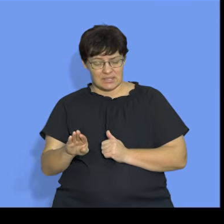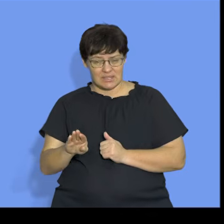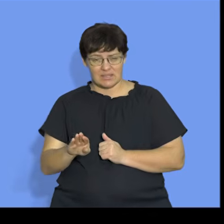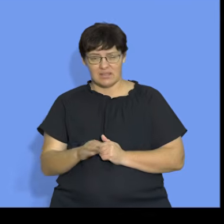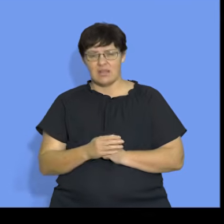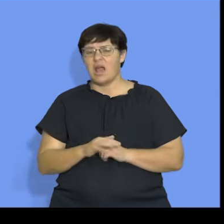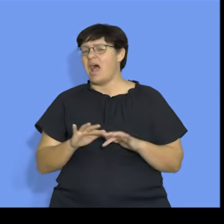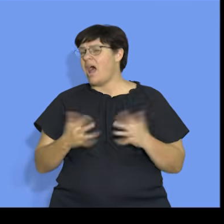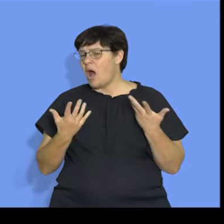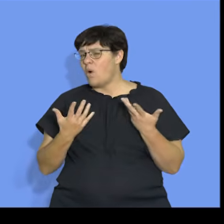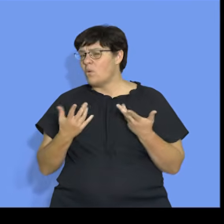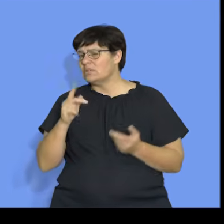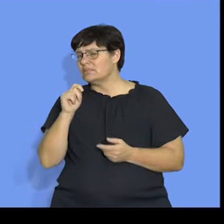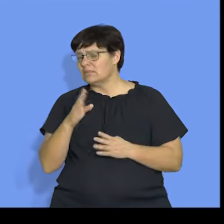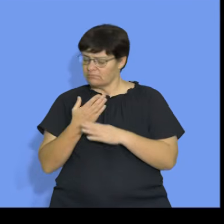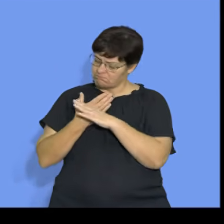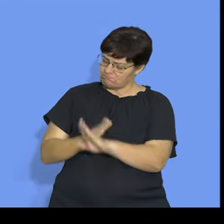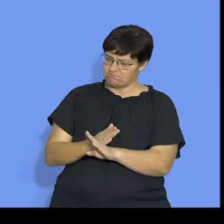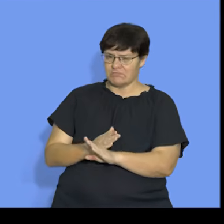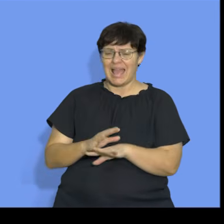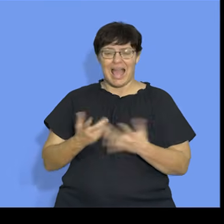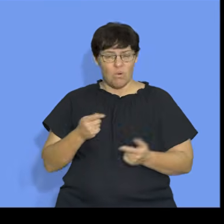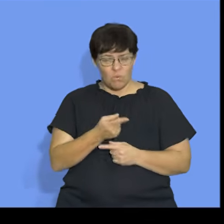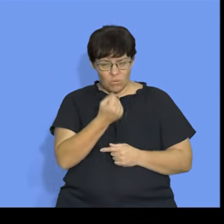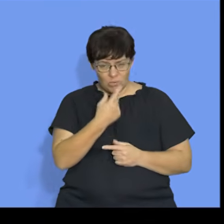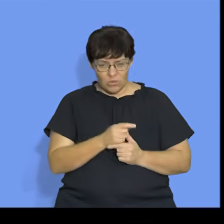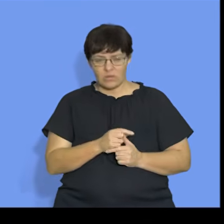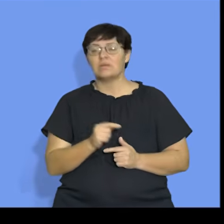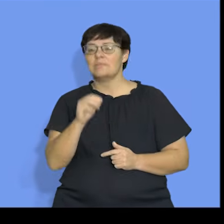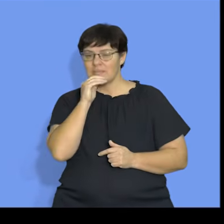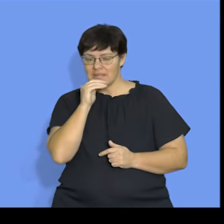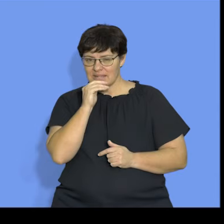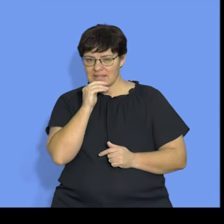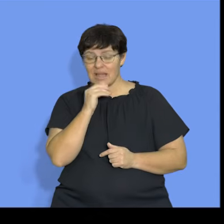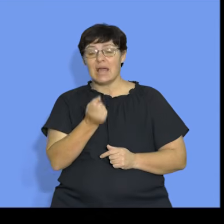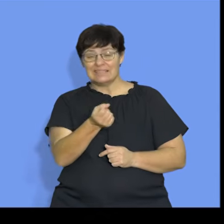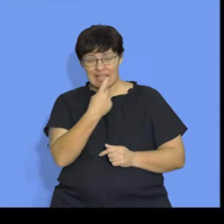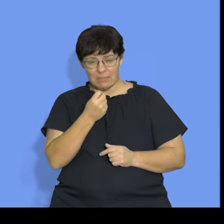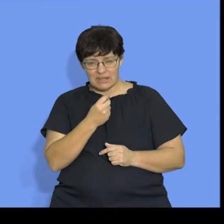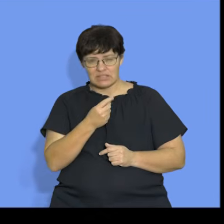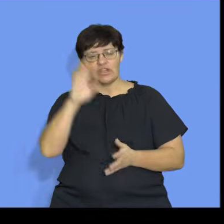how do we stop resistance? Very simply, complete